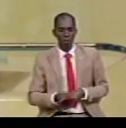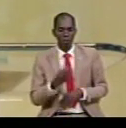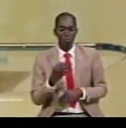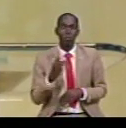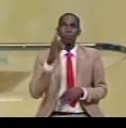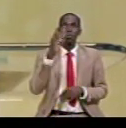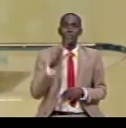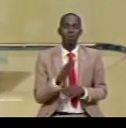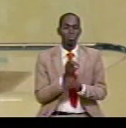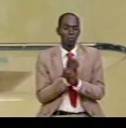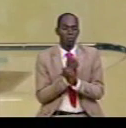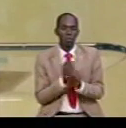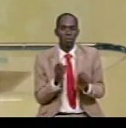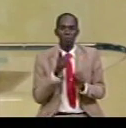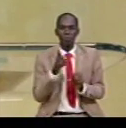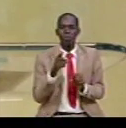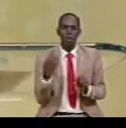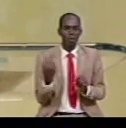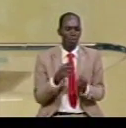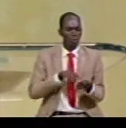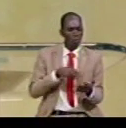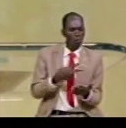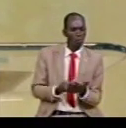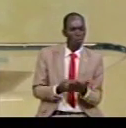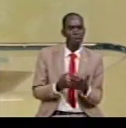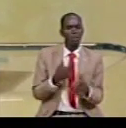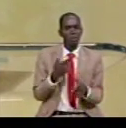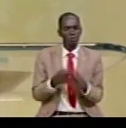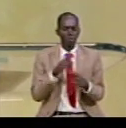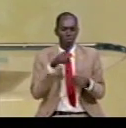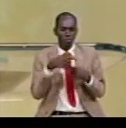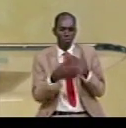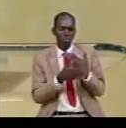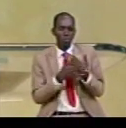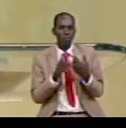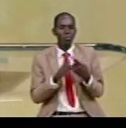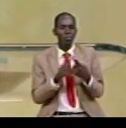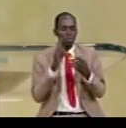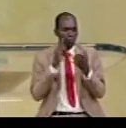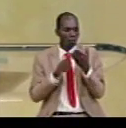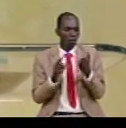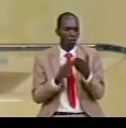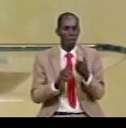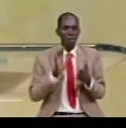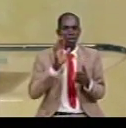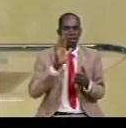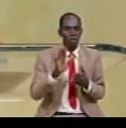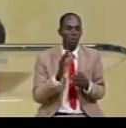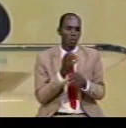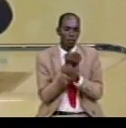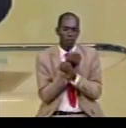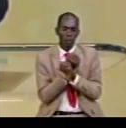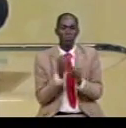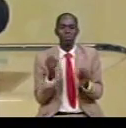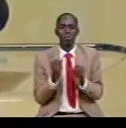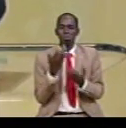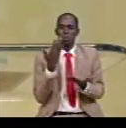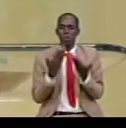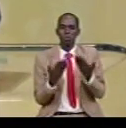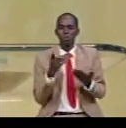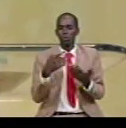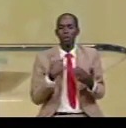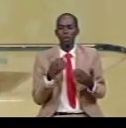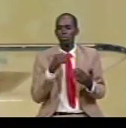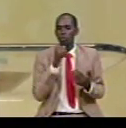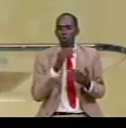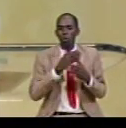time, well, check up your salvation experience. Check up whether you have truly repented. You know, some people will just keep